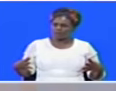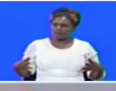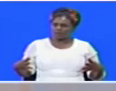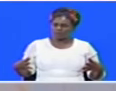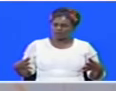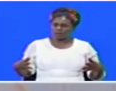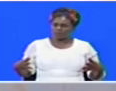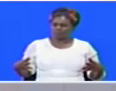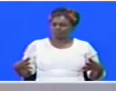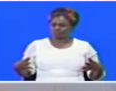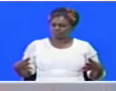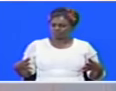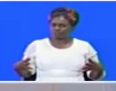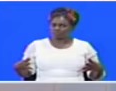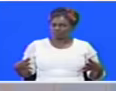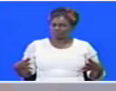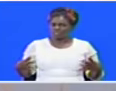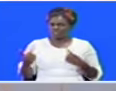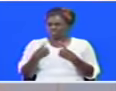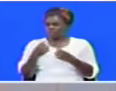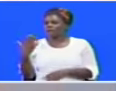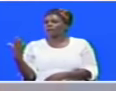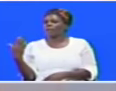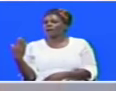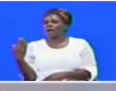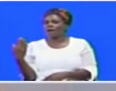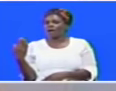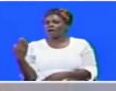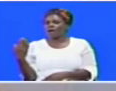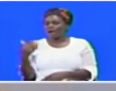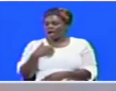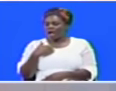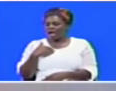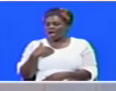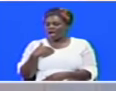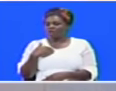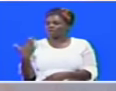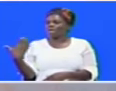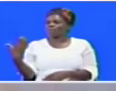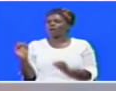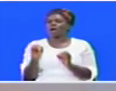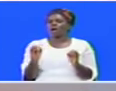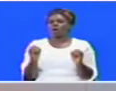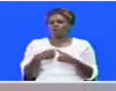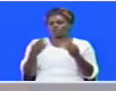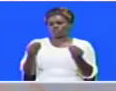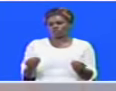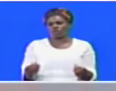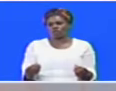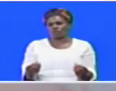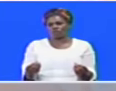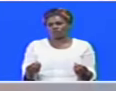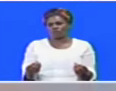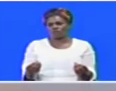at some points there was talk of some ballot, a whole ward not having its ballot paper. papers, but that was sorted out because it was